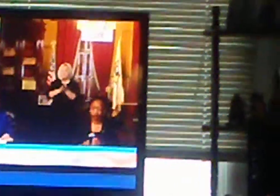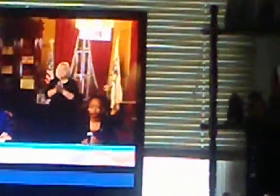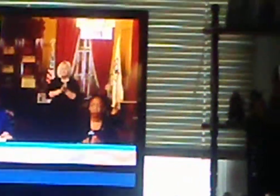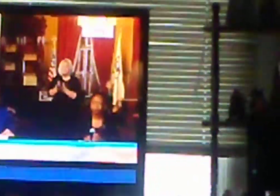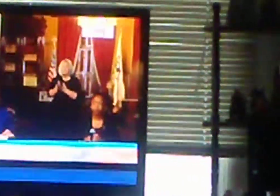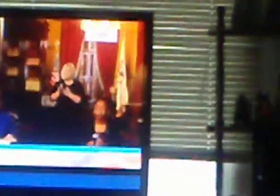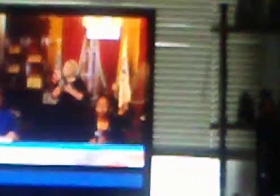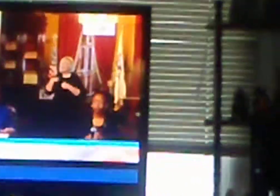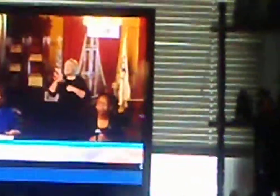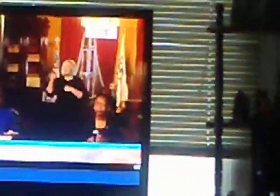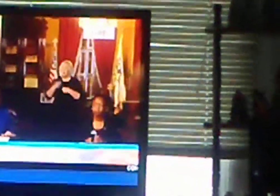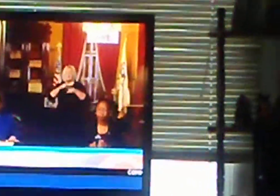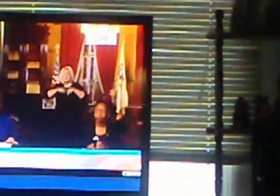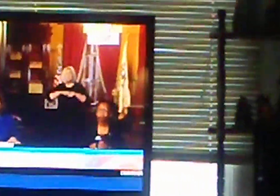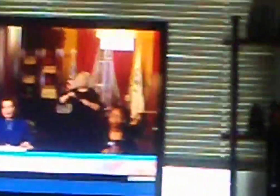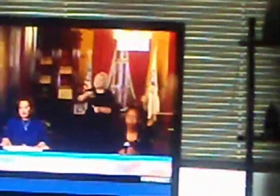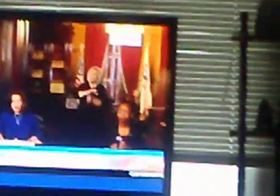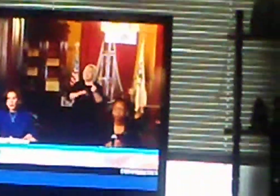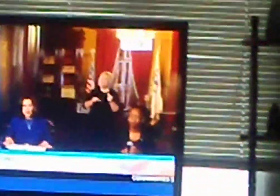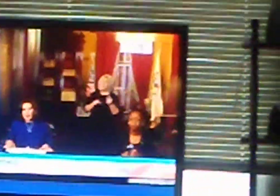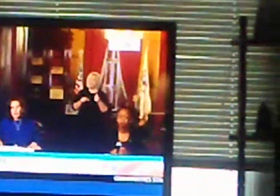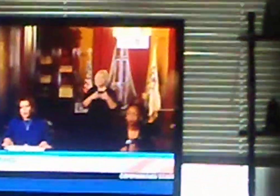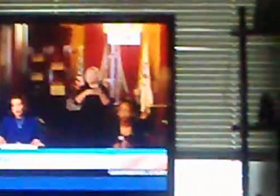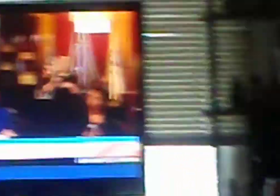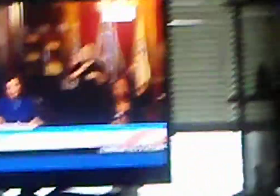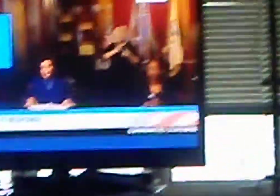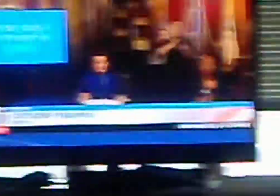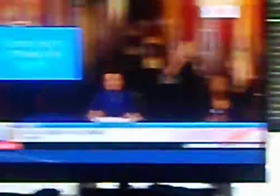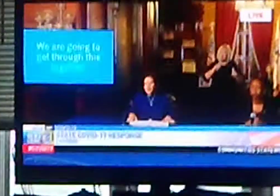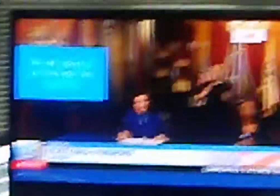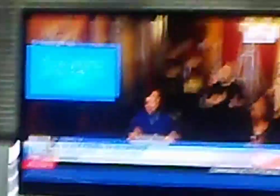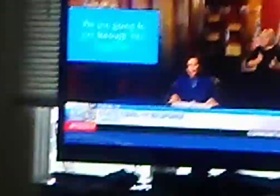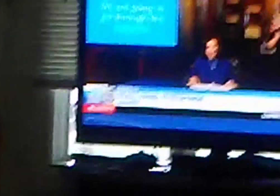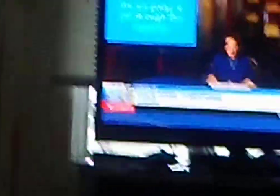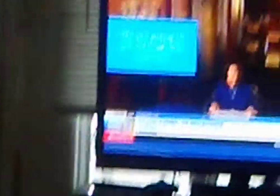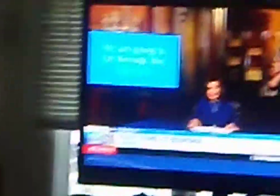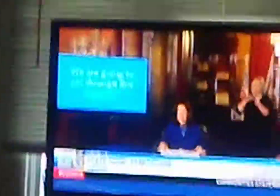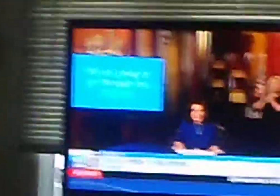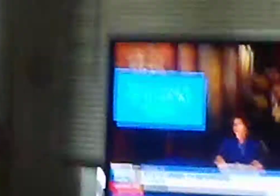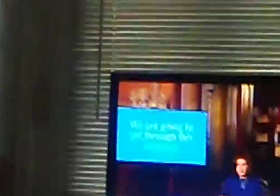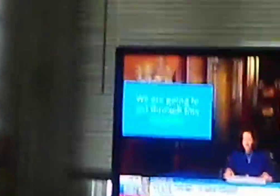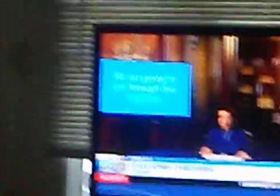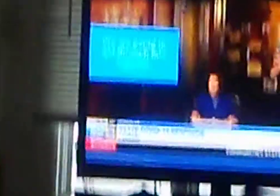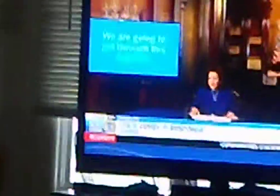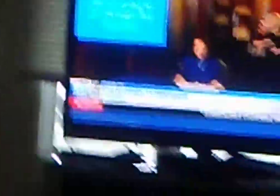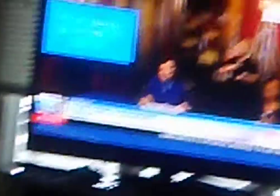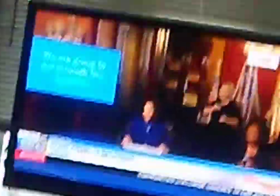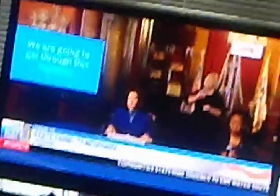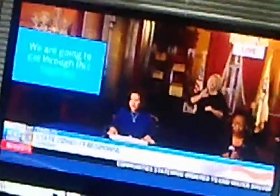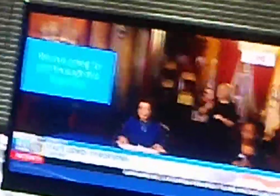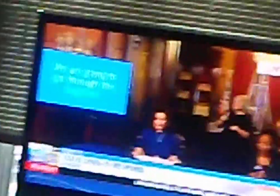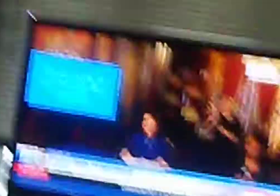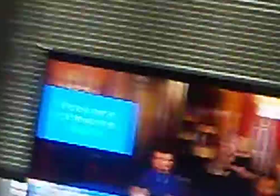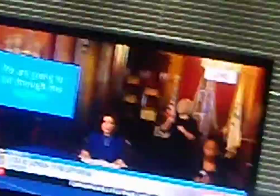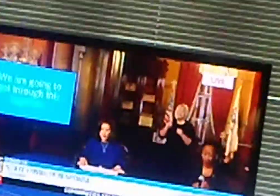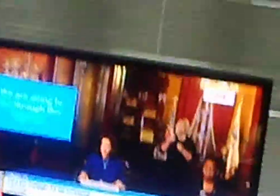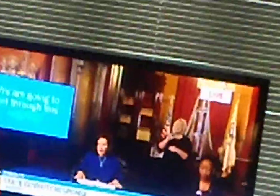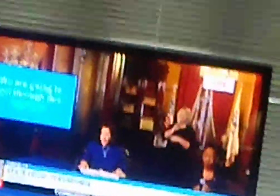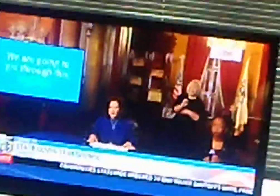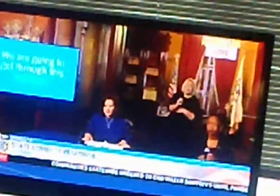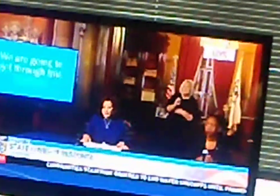another. No matter who you are, where you come from, how you identify, no matter your age, your risk factors, your race